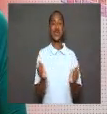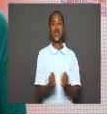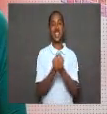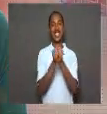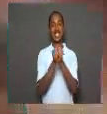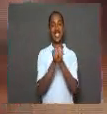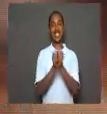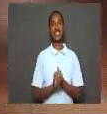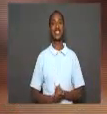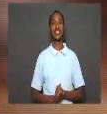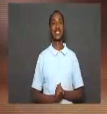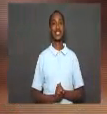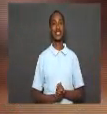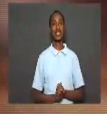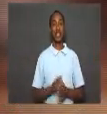together.